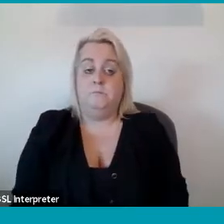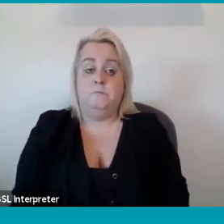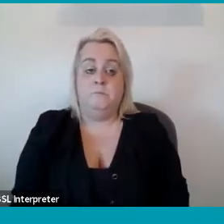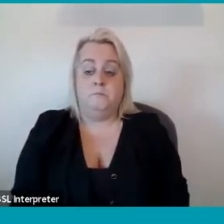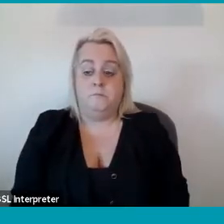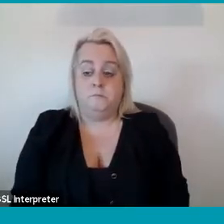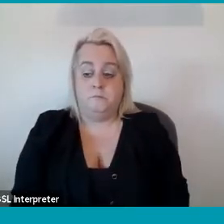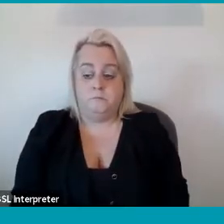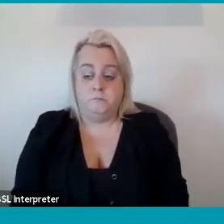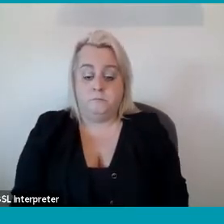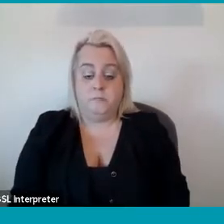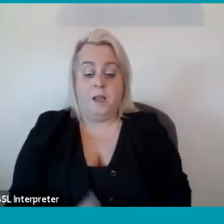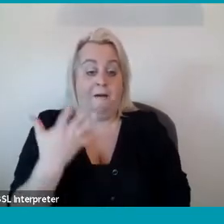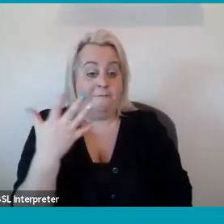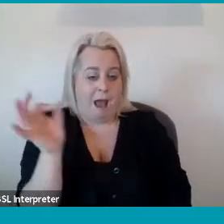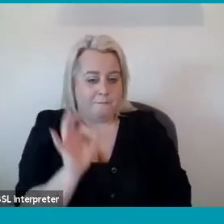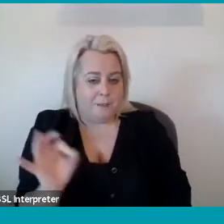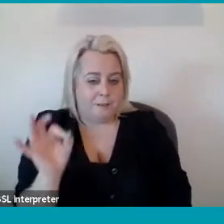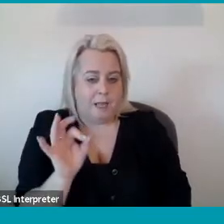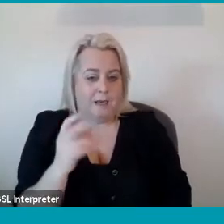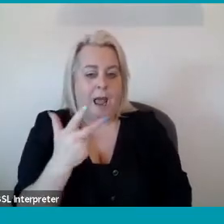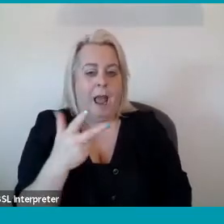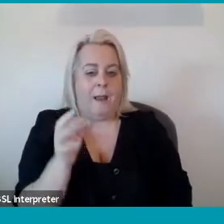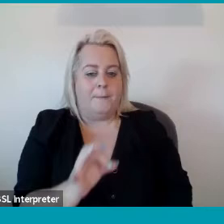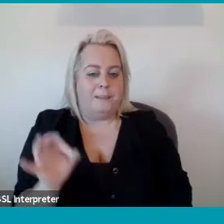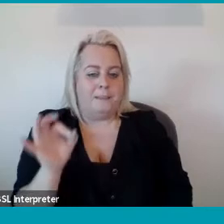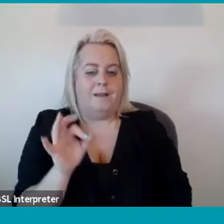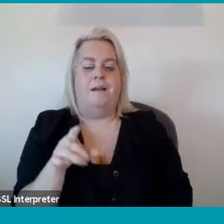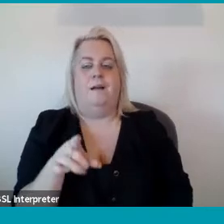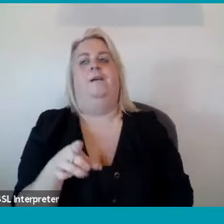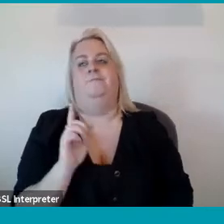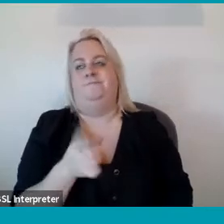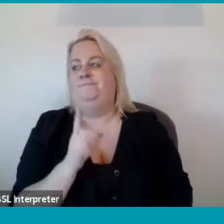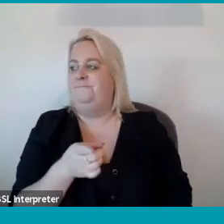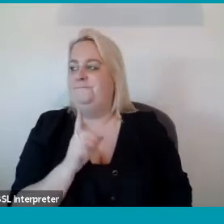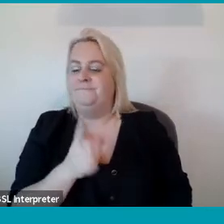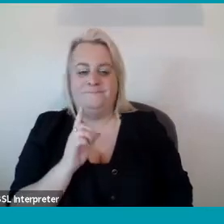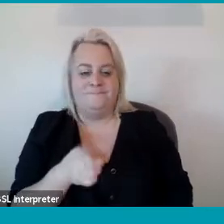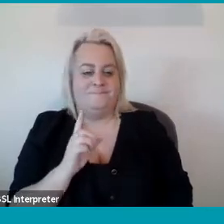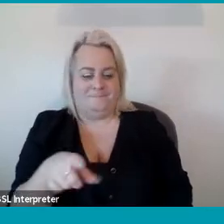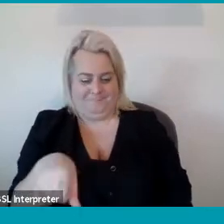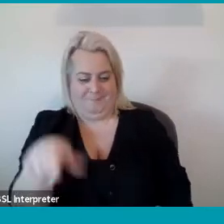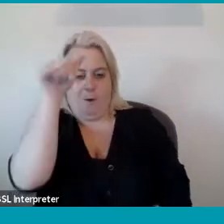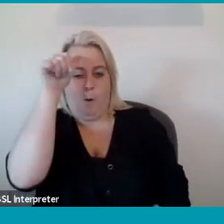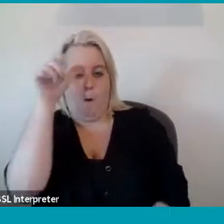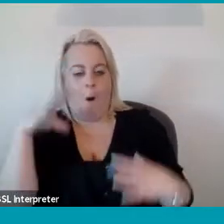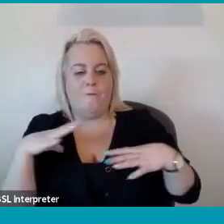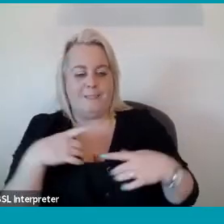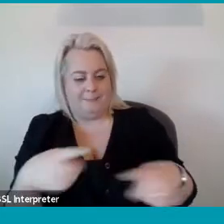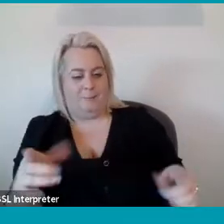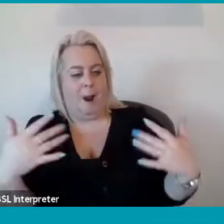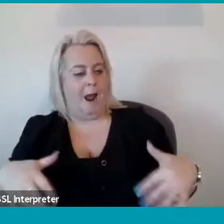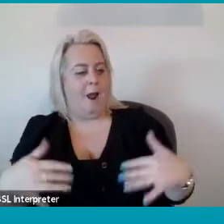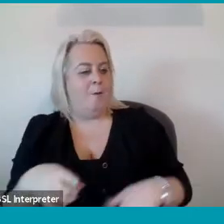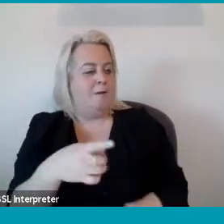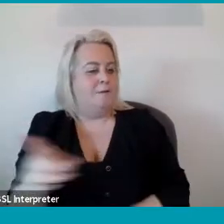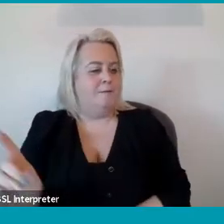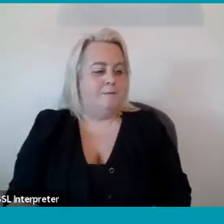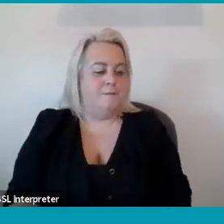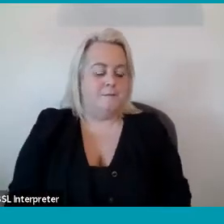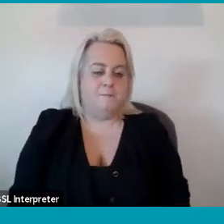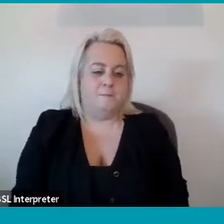So we've got 5%, we've got 8%. Yeah, I knew this would be, I'd be preaching to the converted here. Okay, so yes,